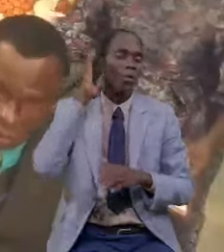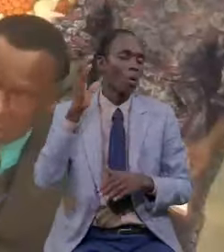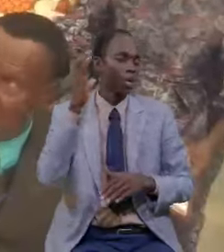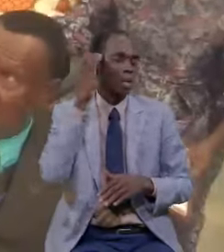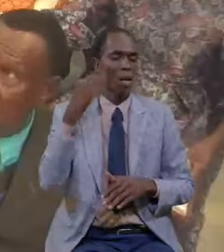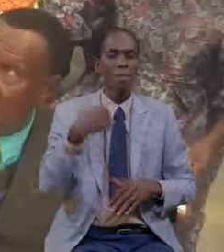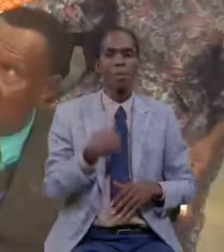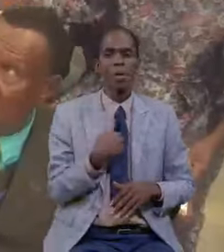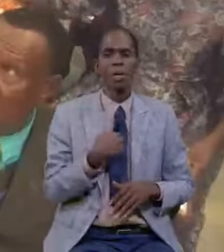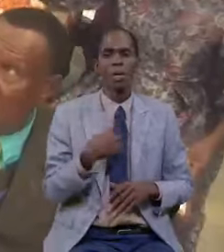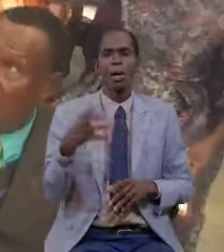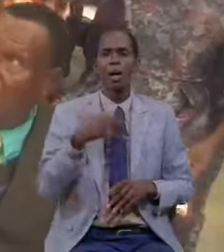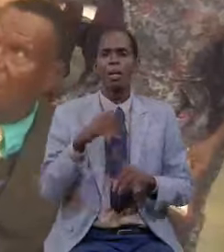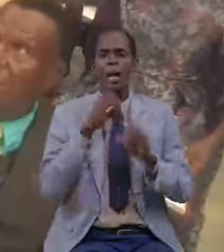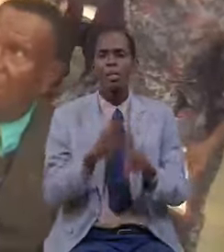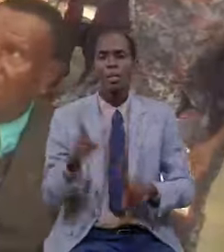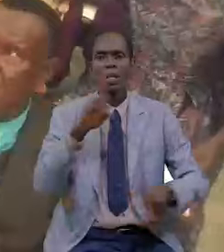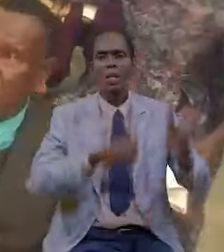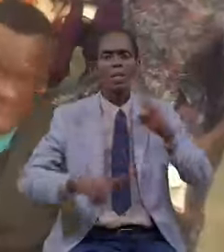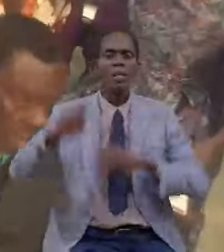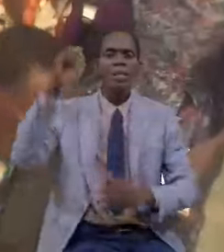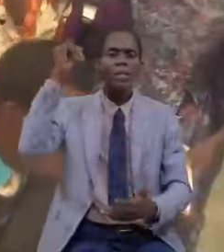And somebody said, amen.